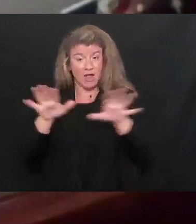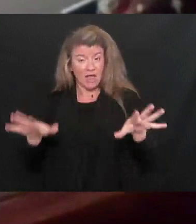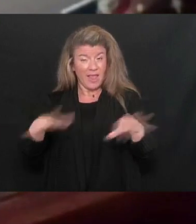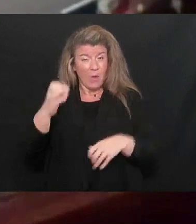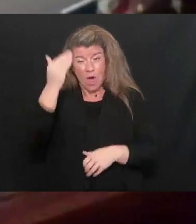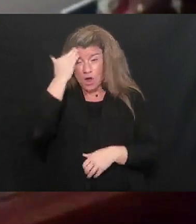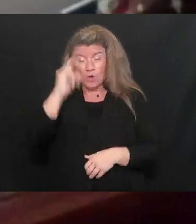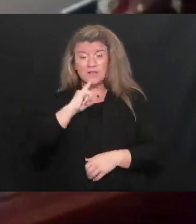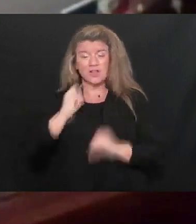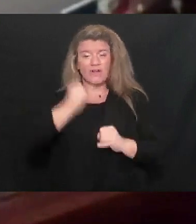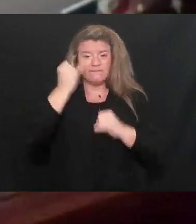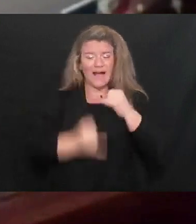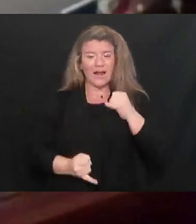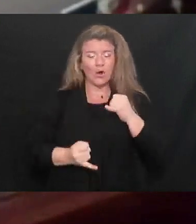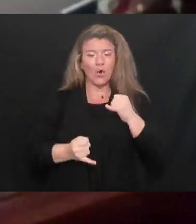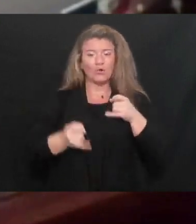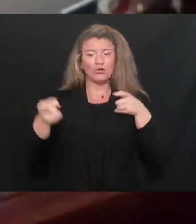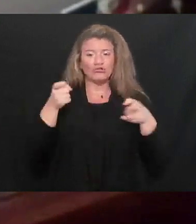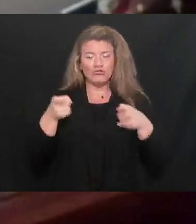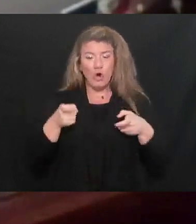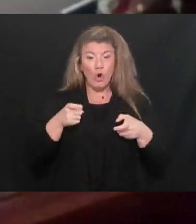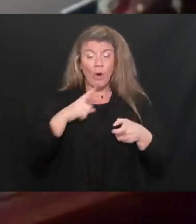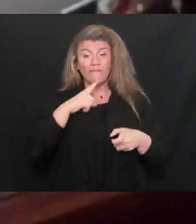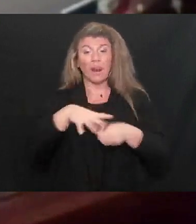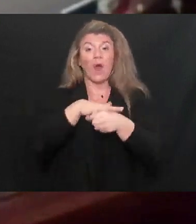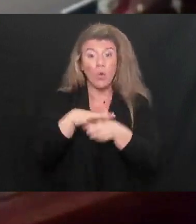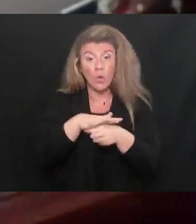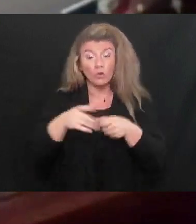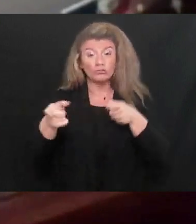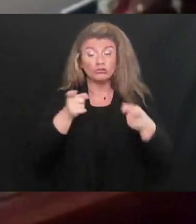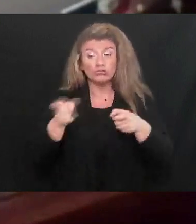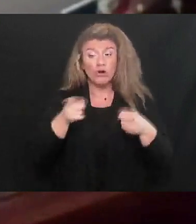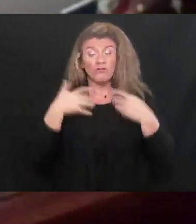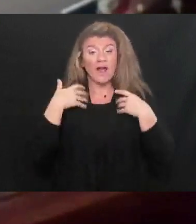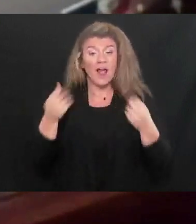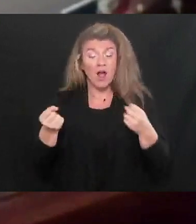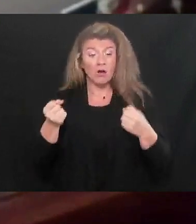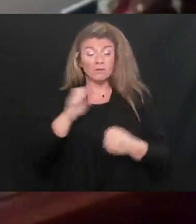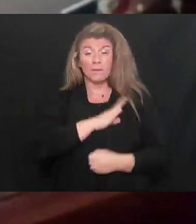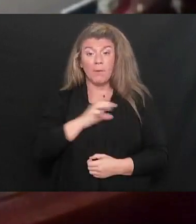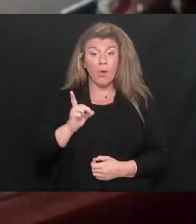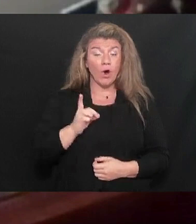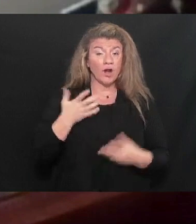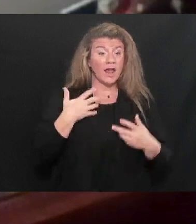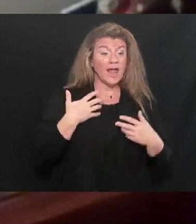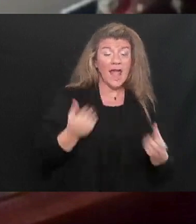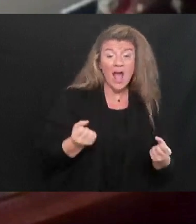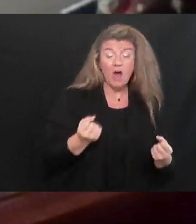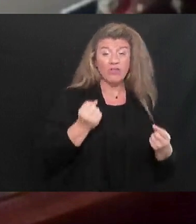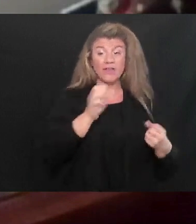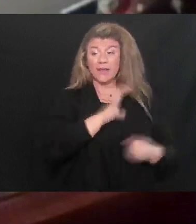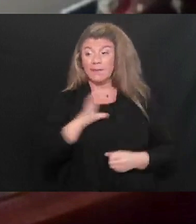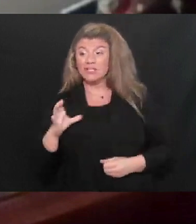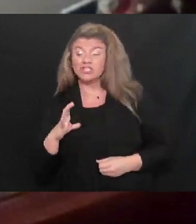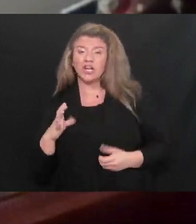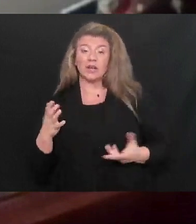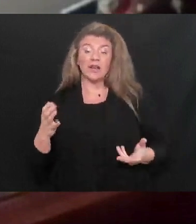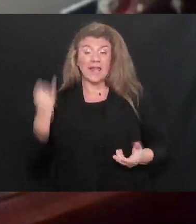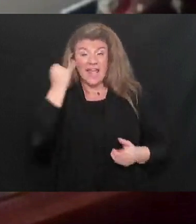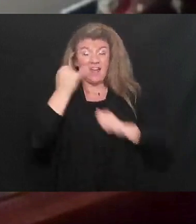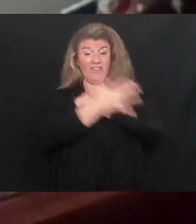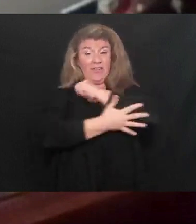final arbiter of local control? Could a health board or a county commission, for example, issue a countywide mask